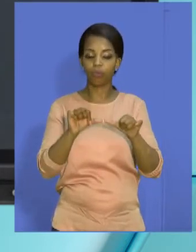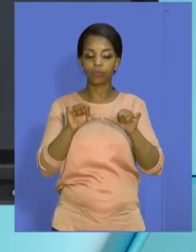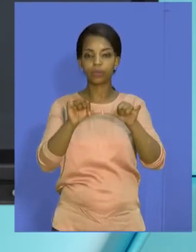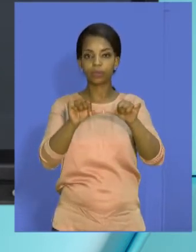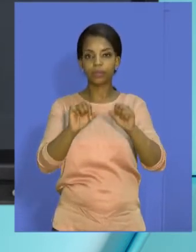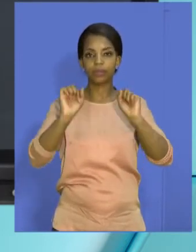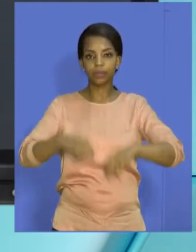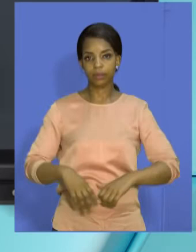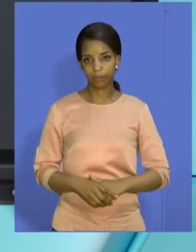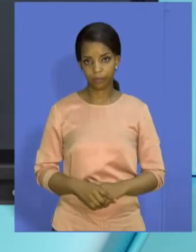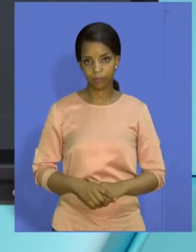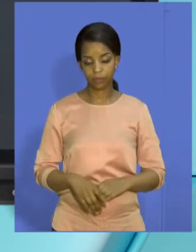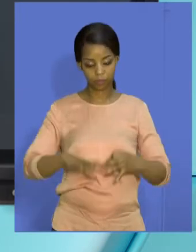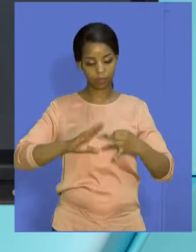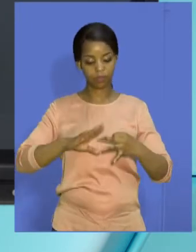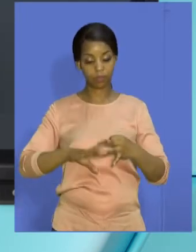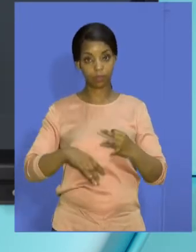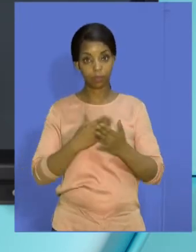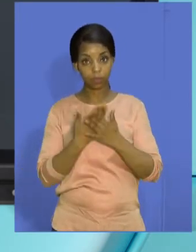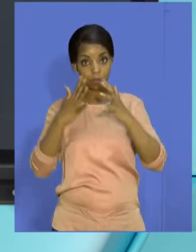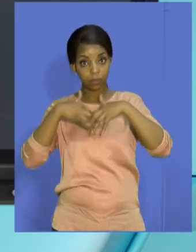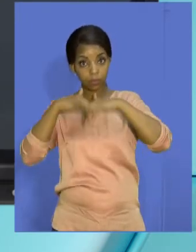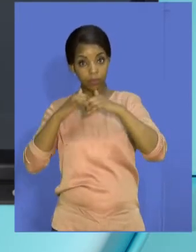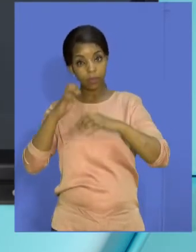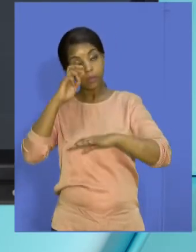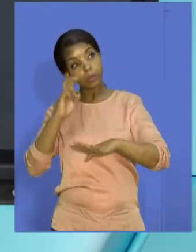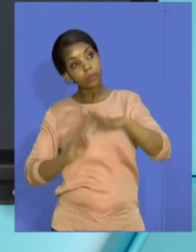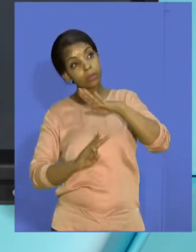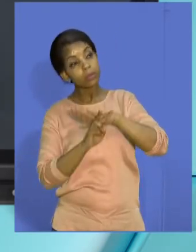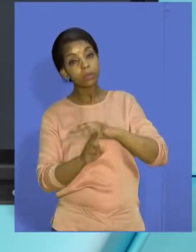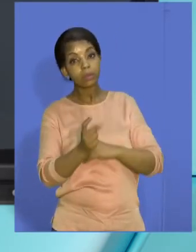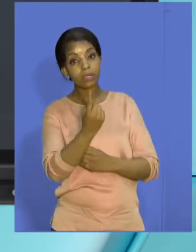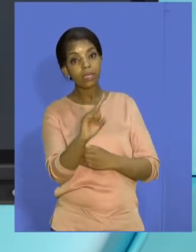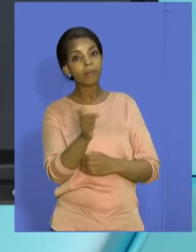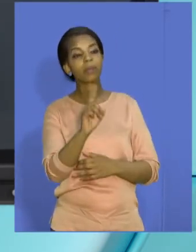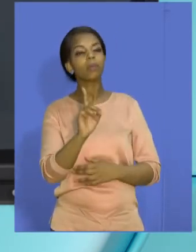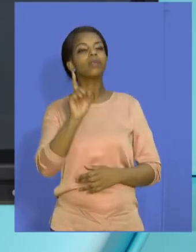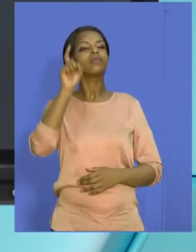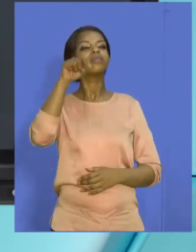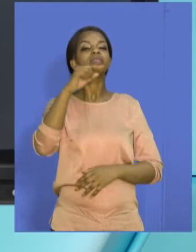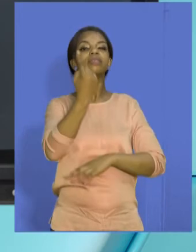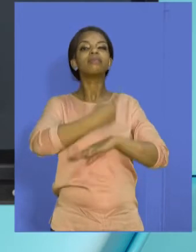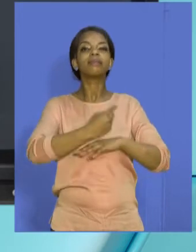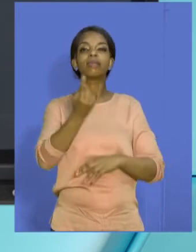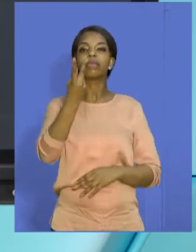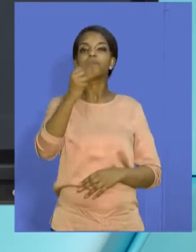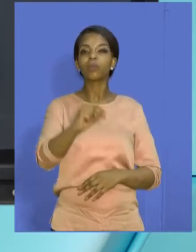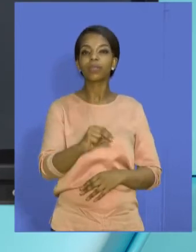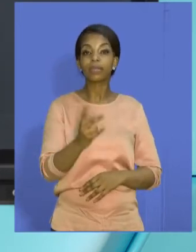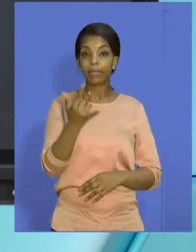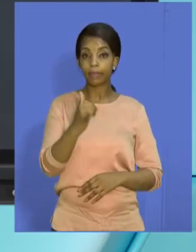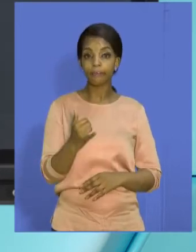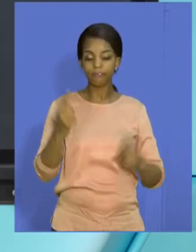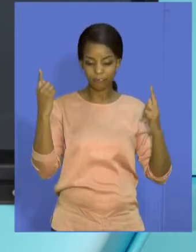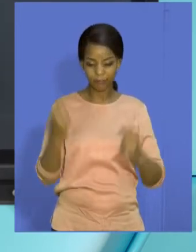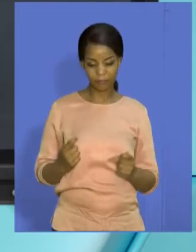develop a model to predict what will happen maybe let's say in day 20 if this person continues to walk the very same thing that